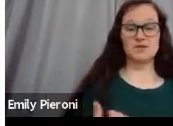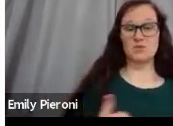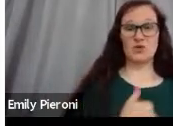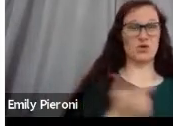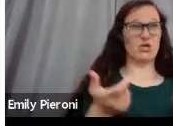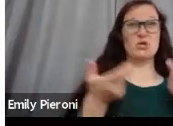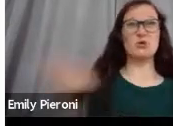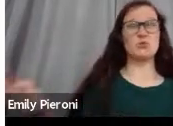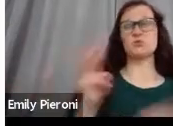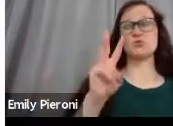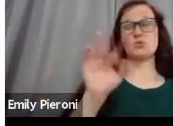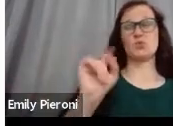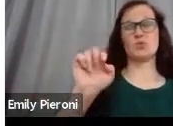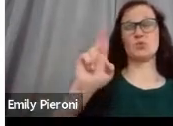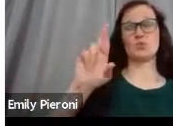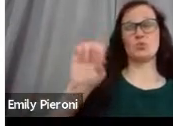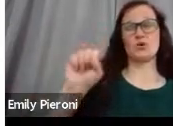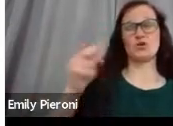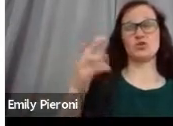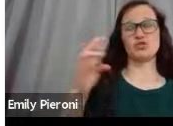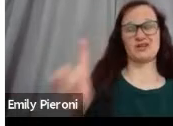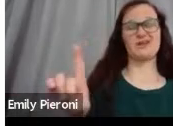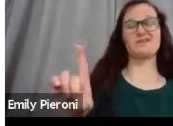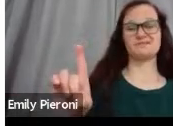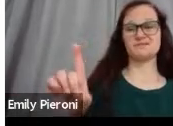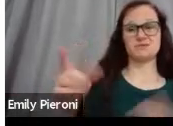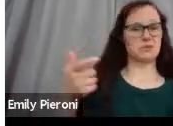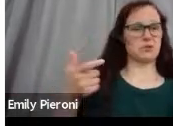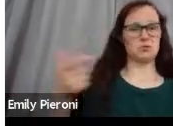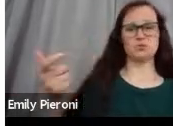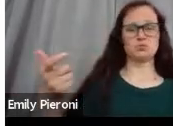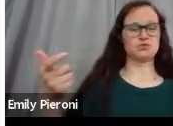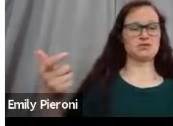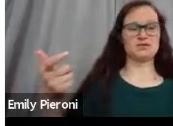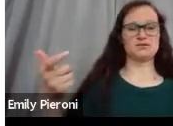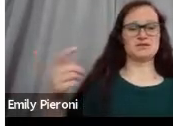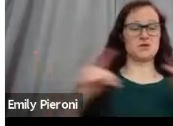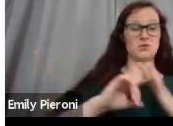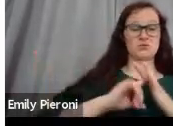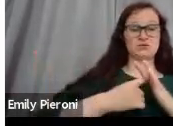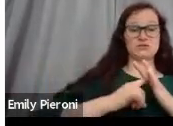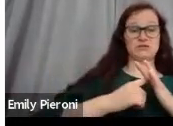that moves. The setting goes from the headwaters of